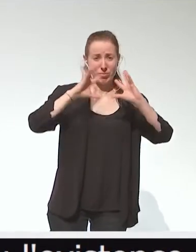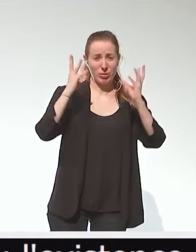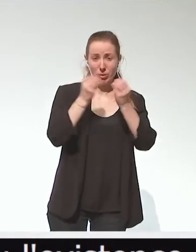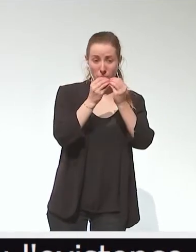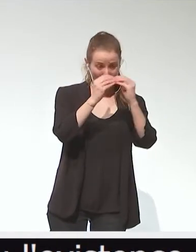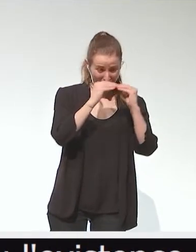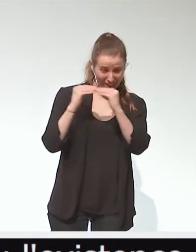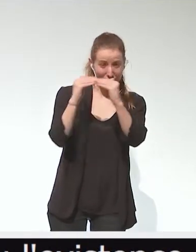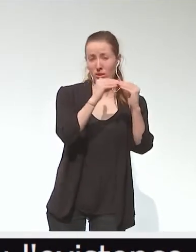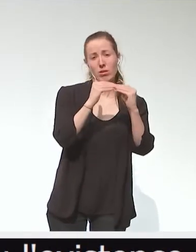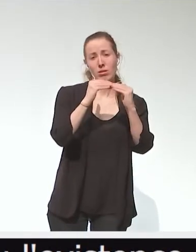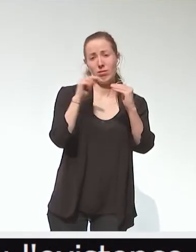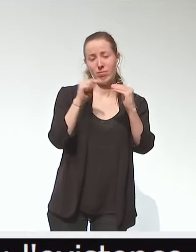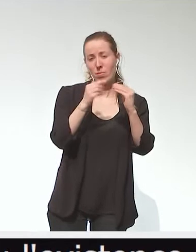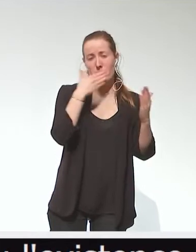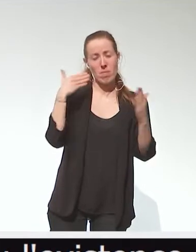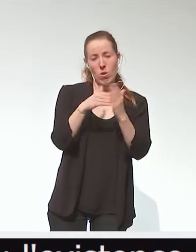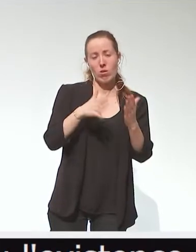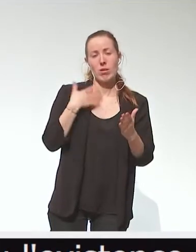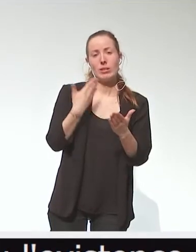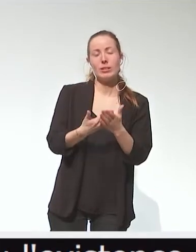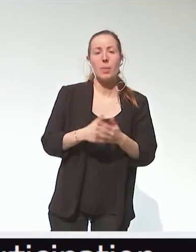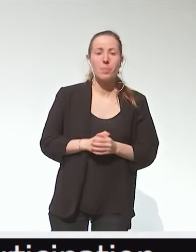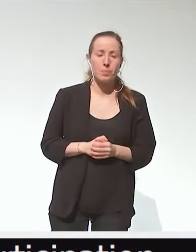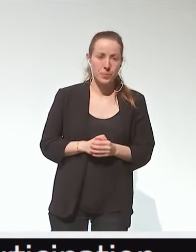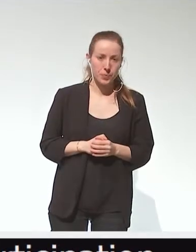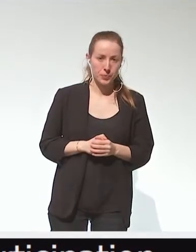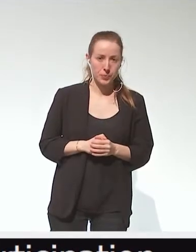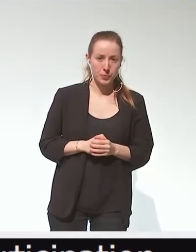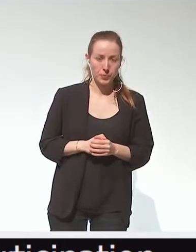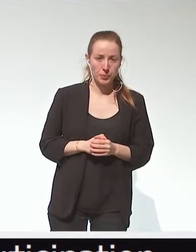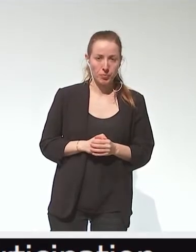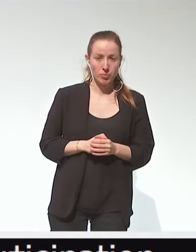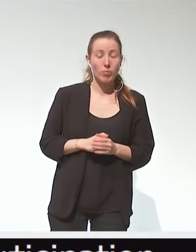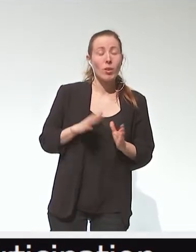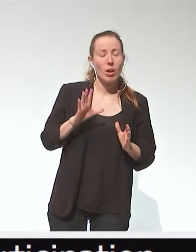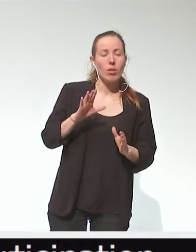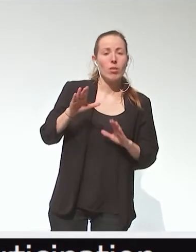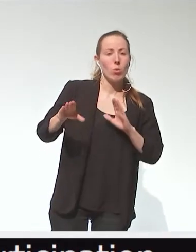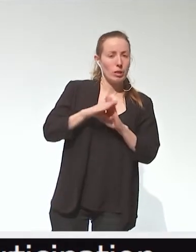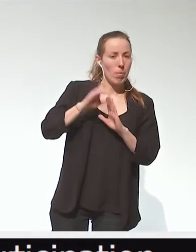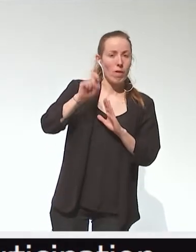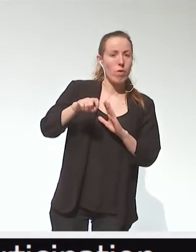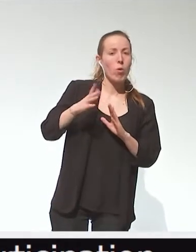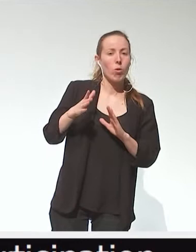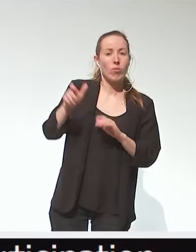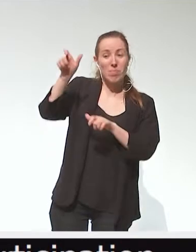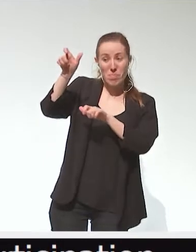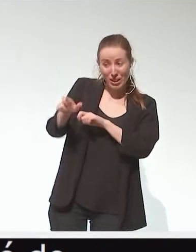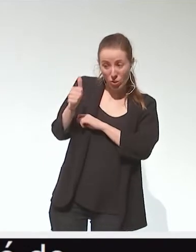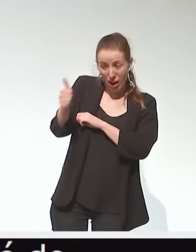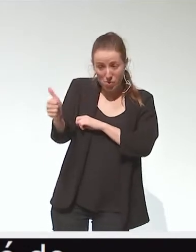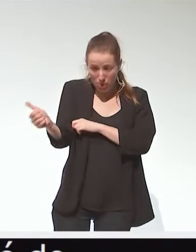UNCRPD, where it's all about the person, and the person is at the centre, and bringing people with us.